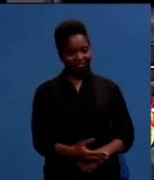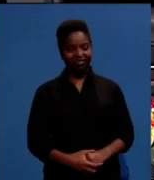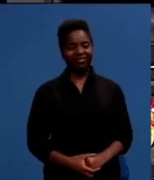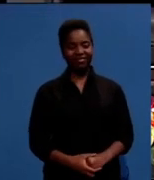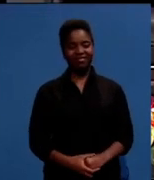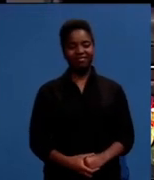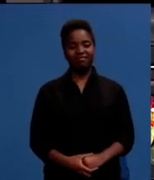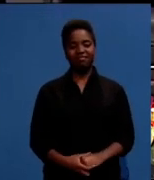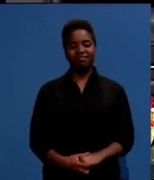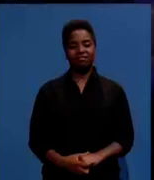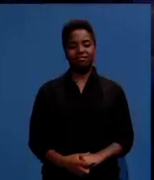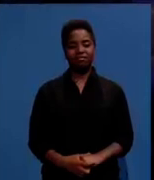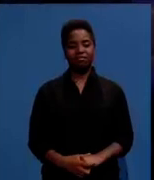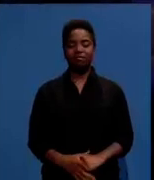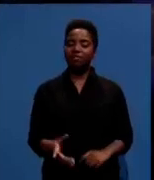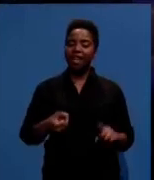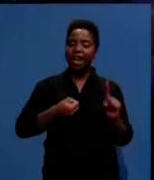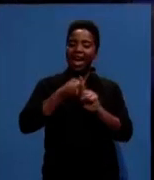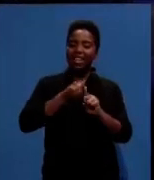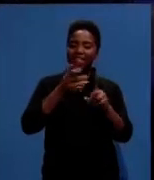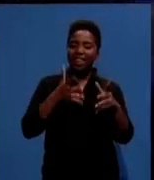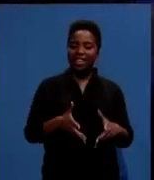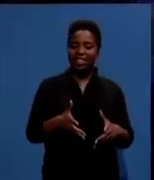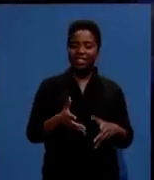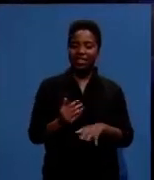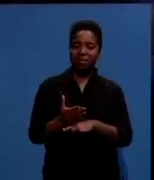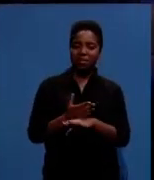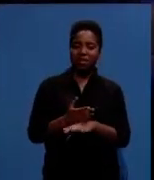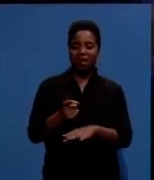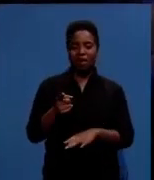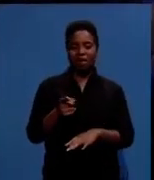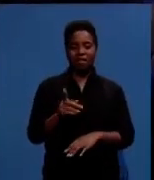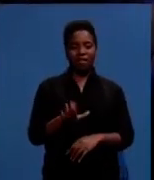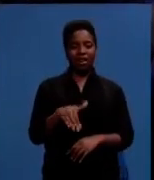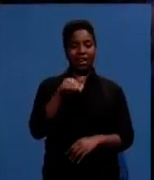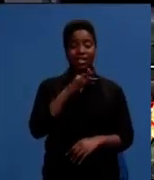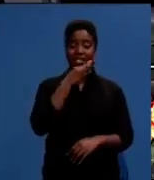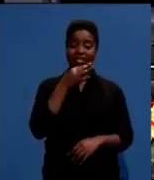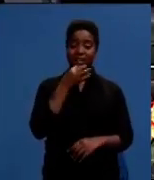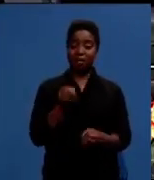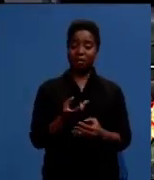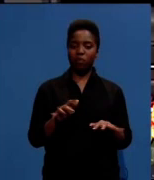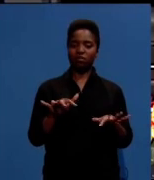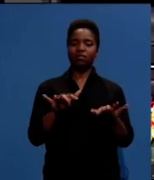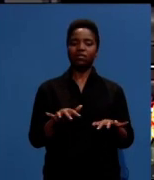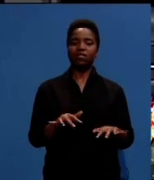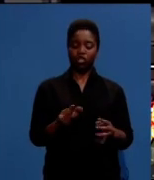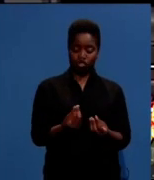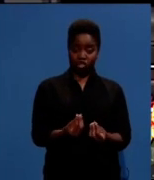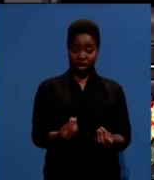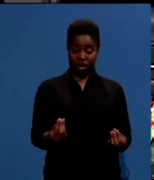know, activist, early on in his life, a lot of people subscribe to the notion that a lot of your